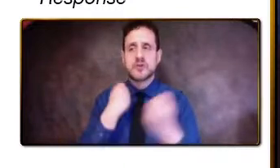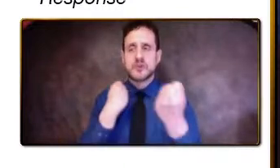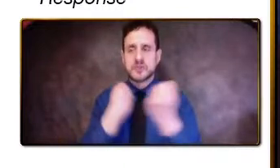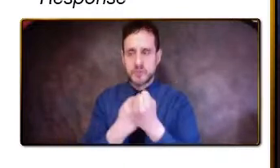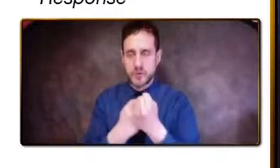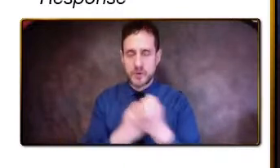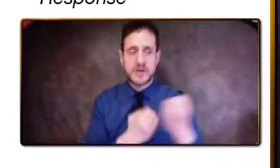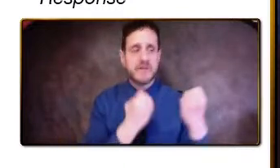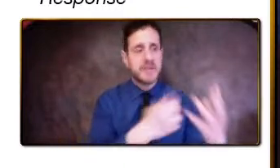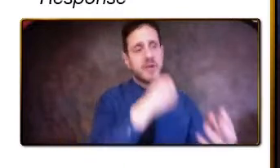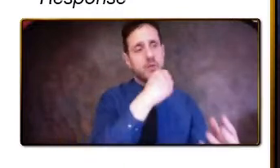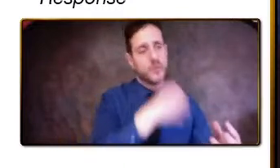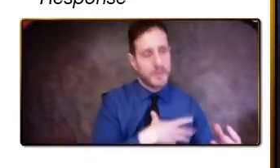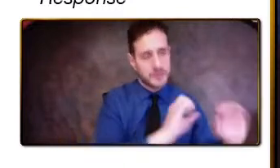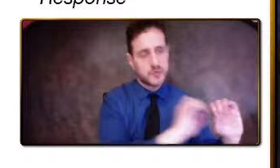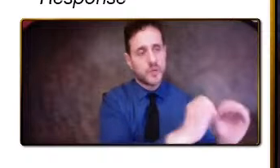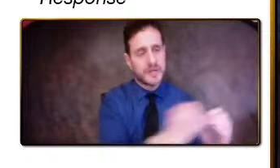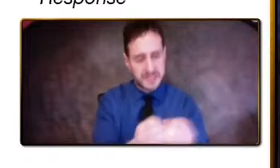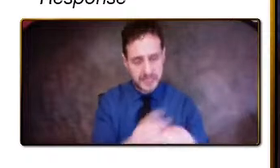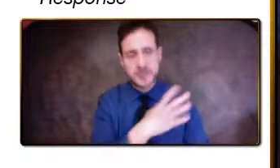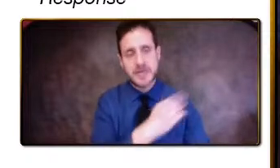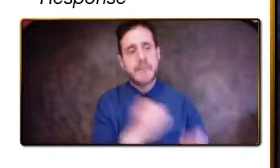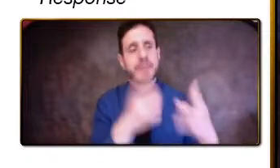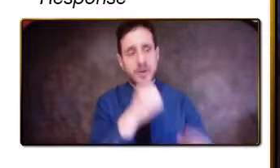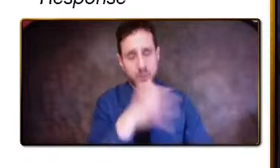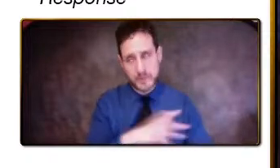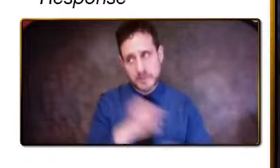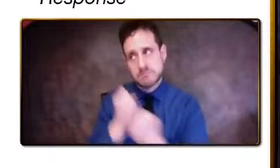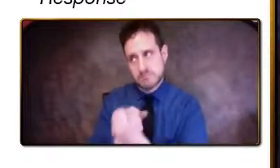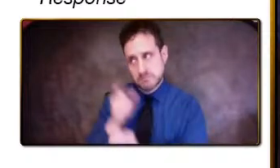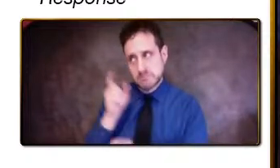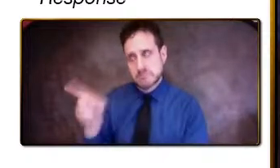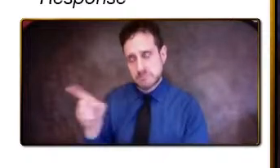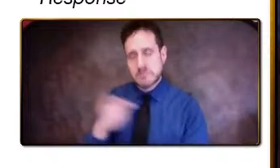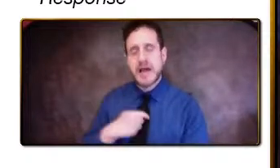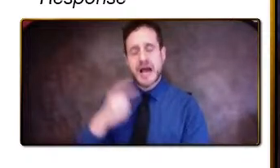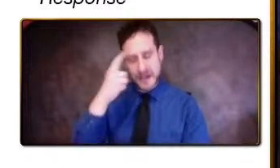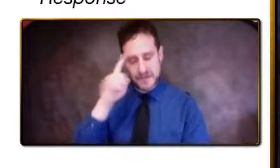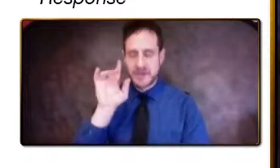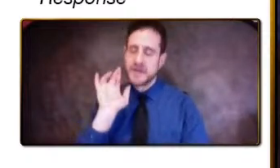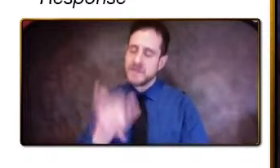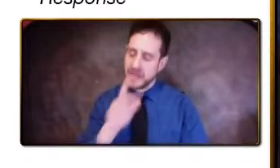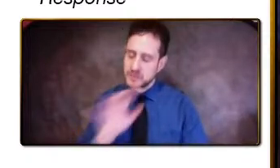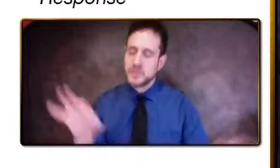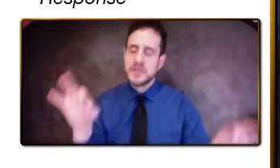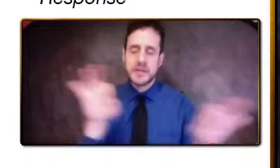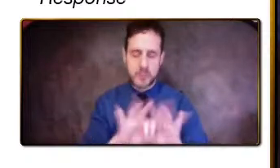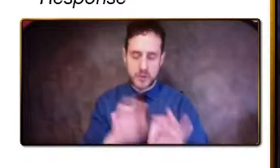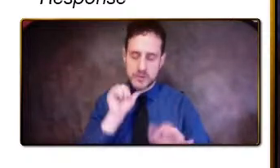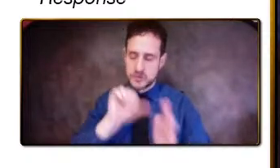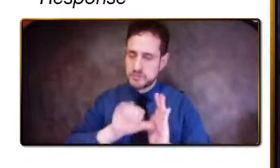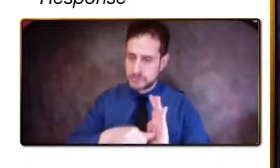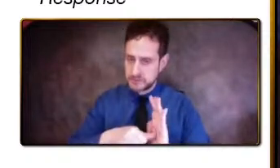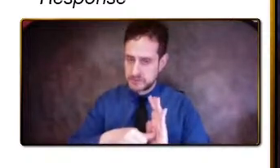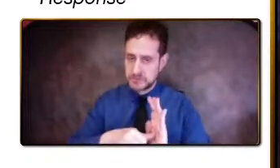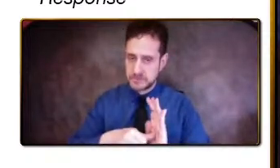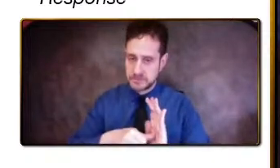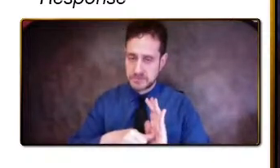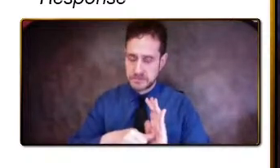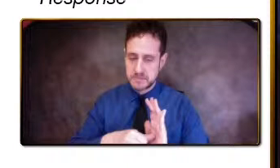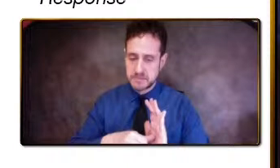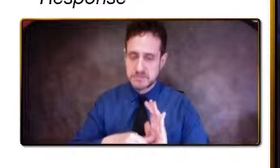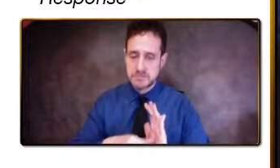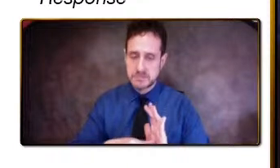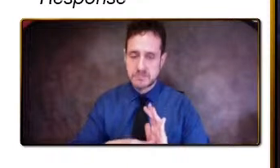and women's groups. And so, I think that's important to point out in the context of the questions